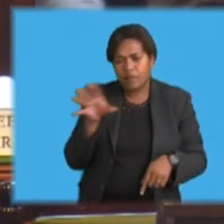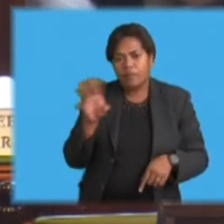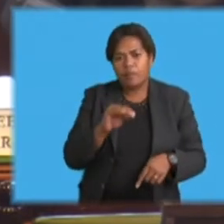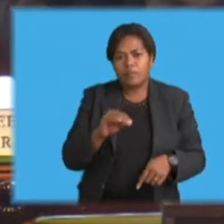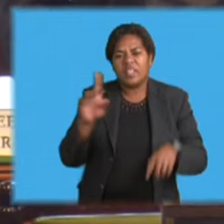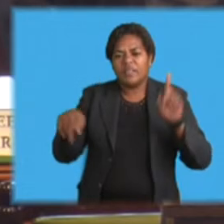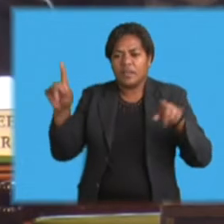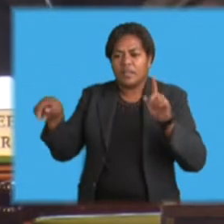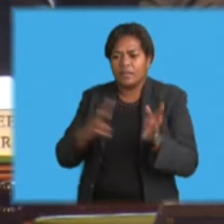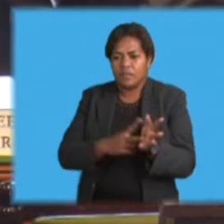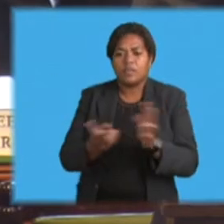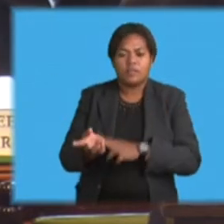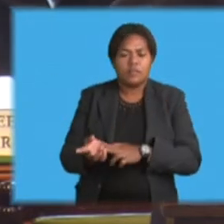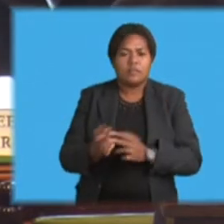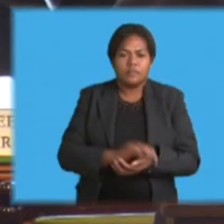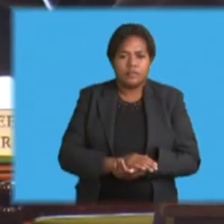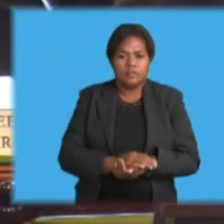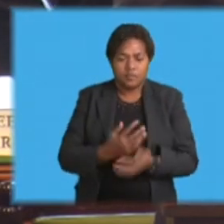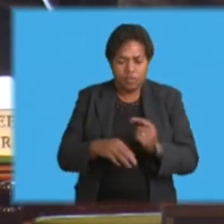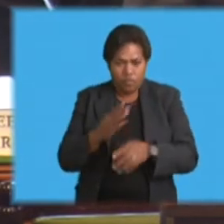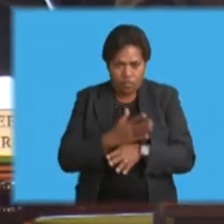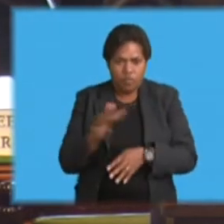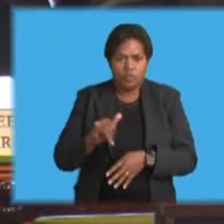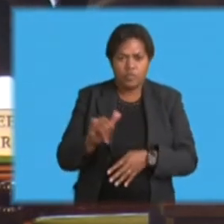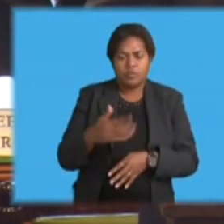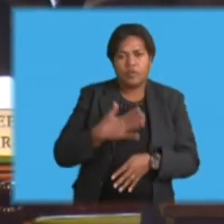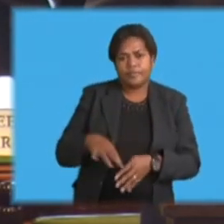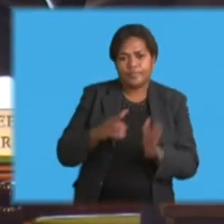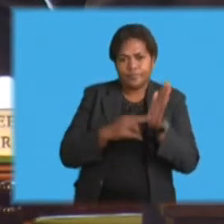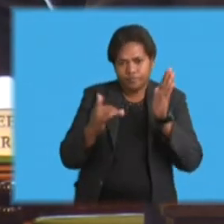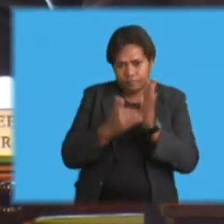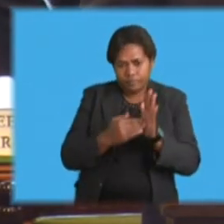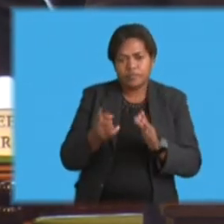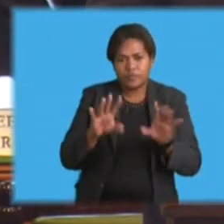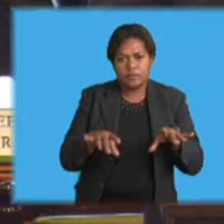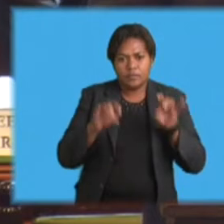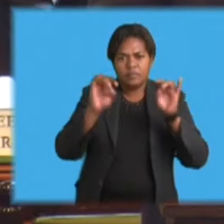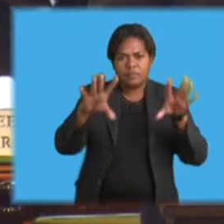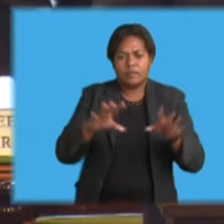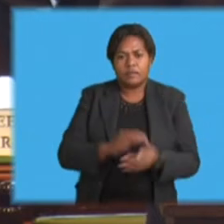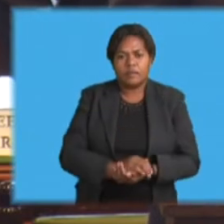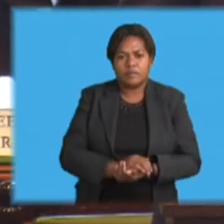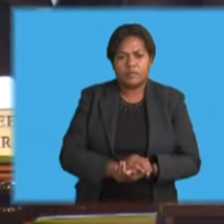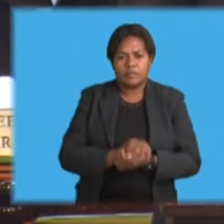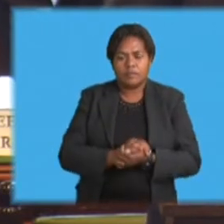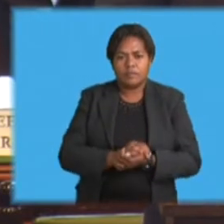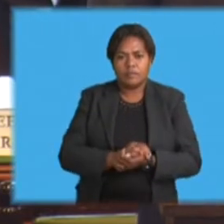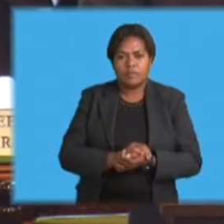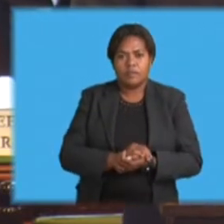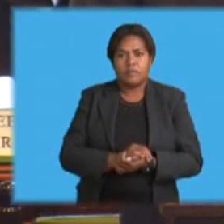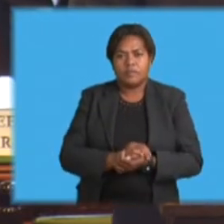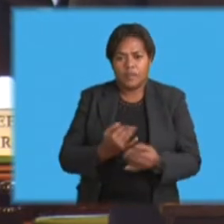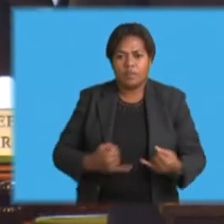well in the work that is required in Australia and New Zealand. We're trying to distribute the benefits equally across all rural and maritime